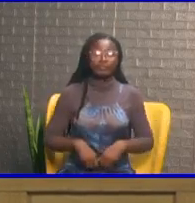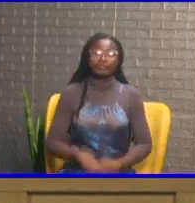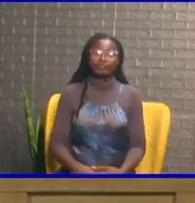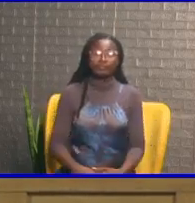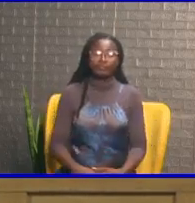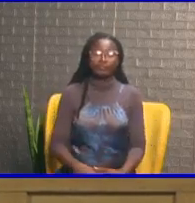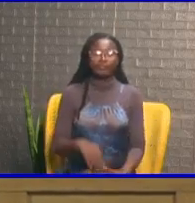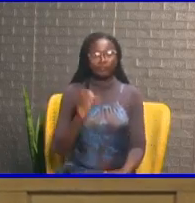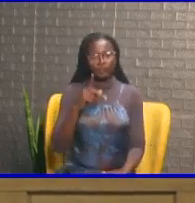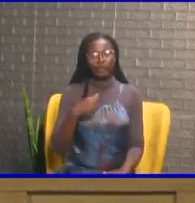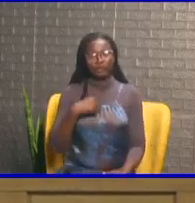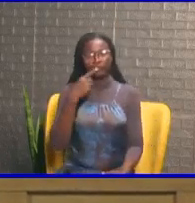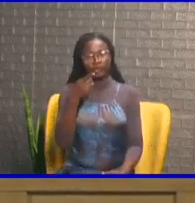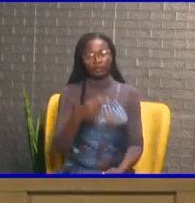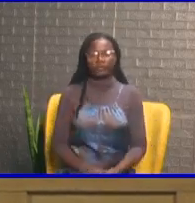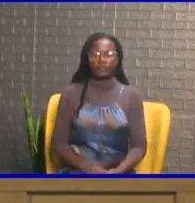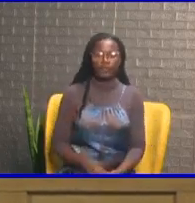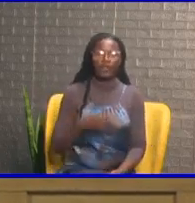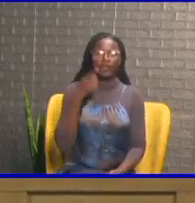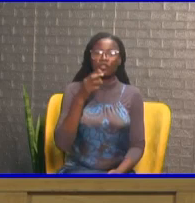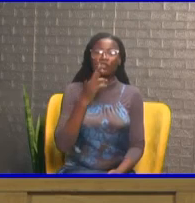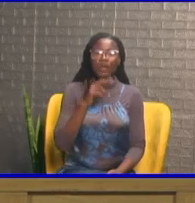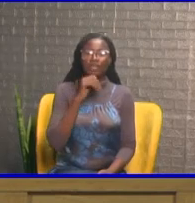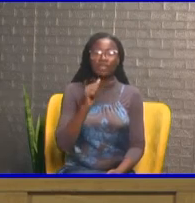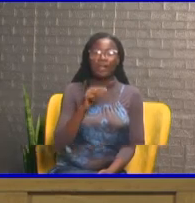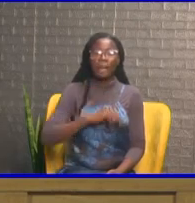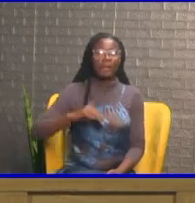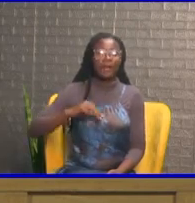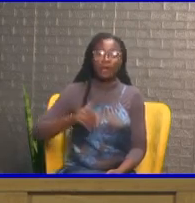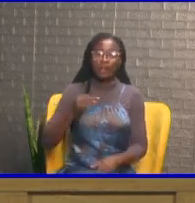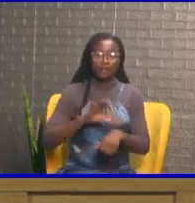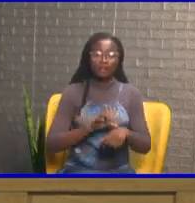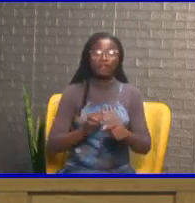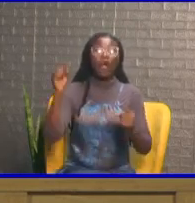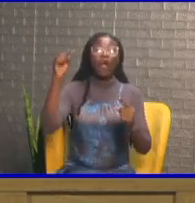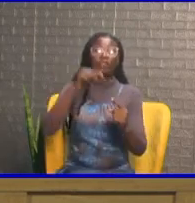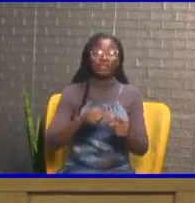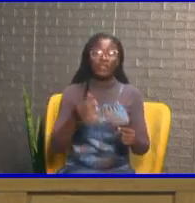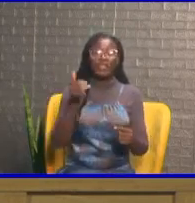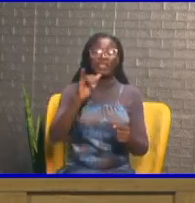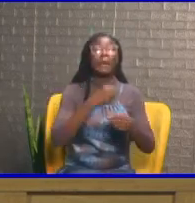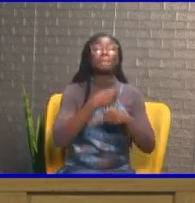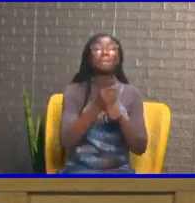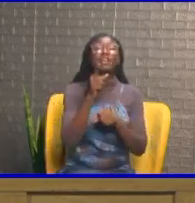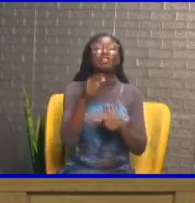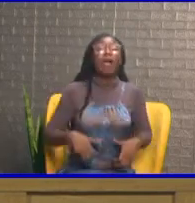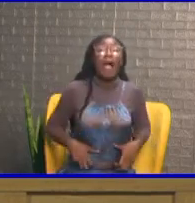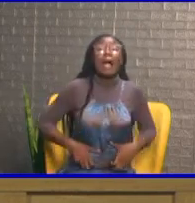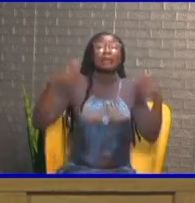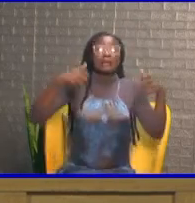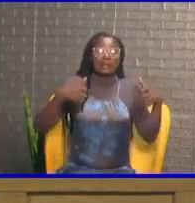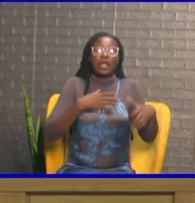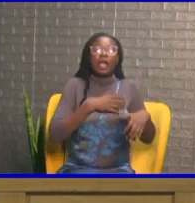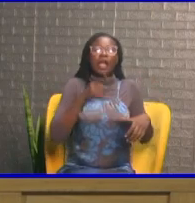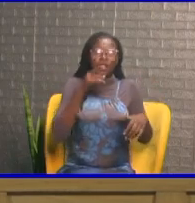Look, let me tell you. You are not a member of a church until they've offended you there and you stayed. You are not. Somebody is